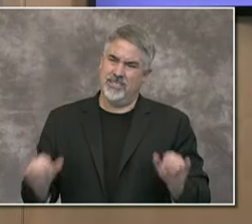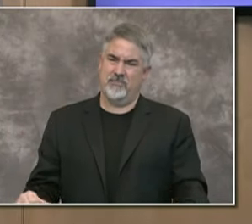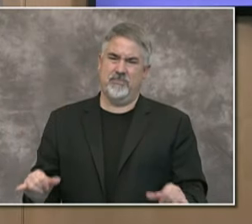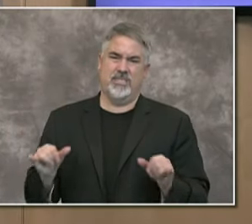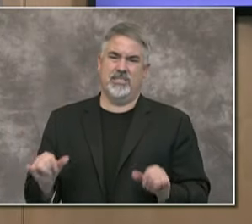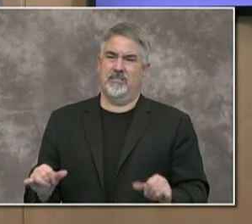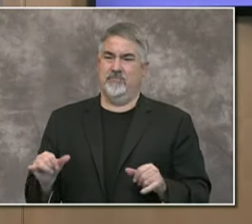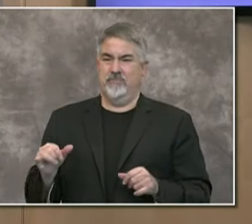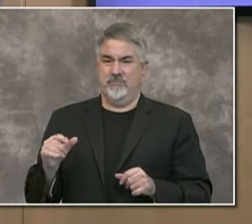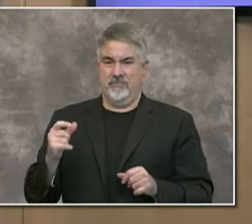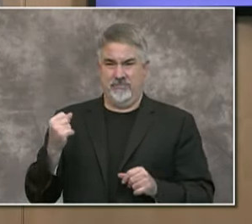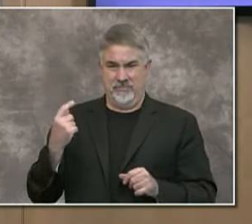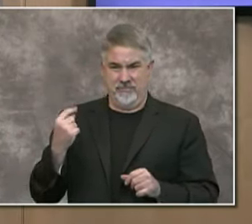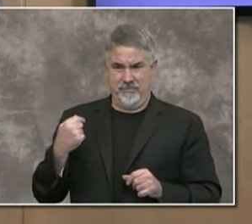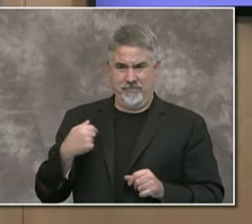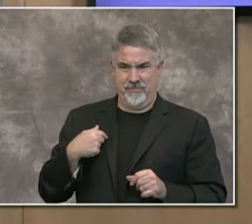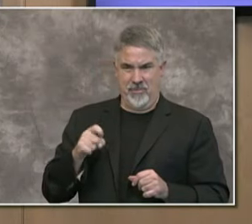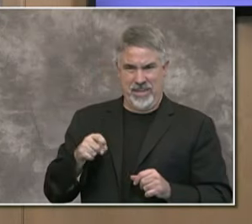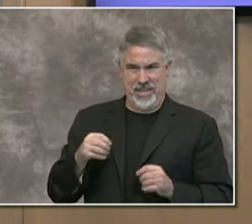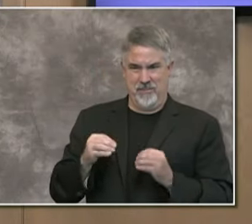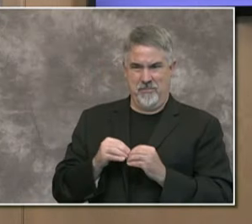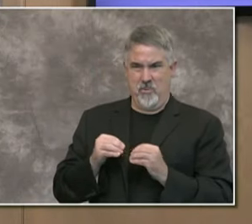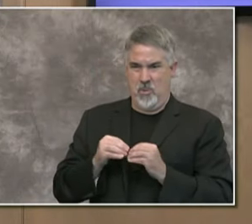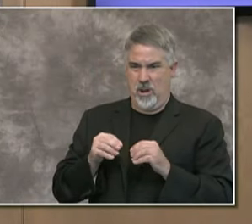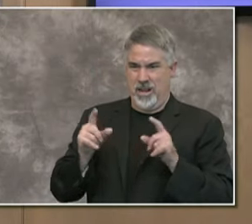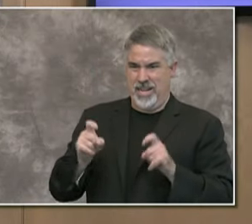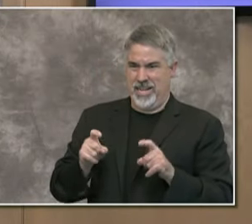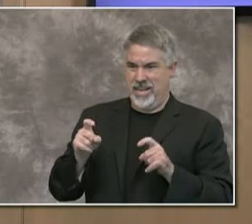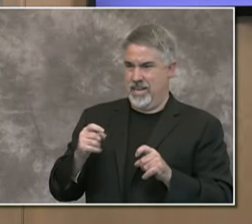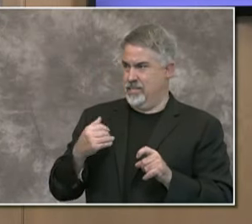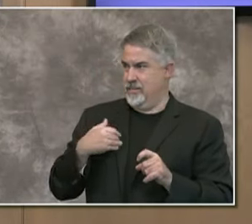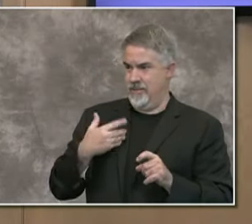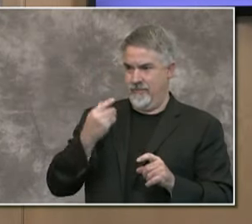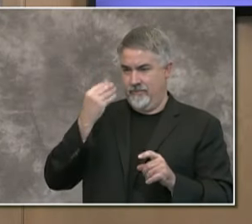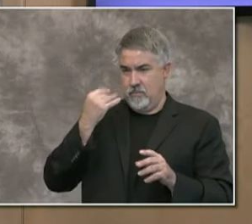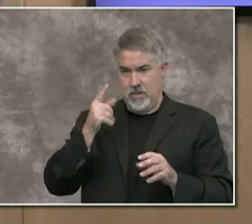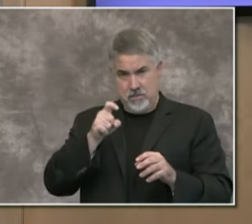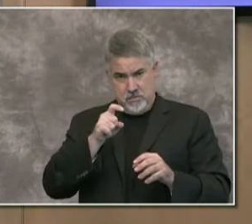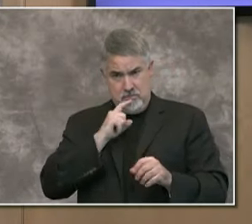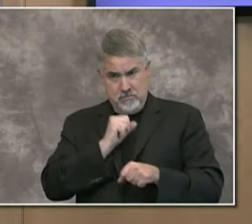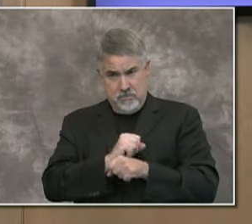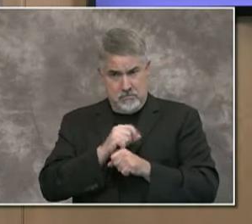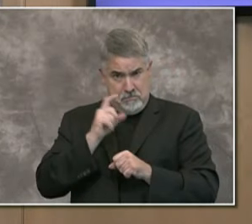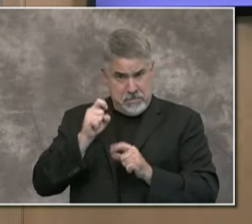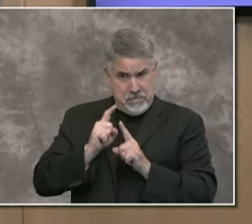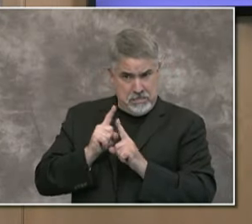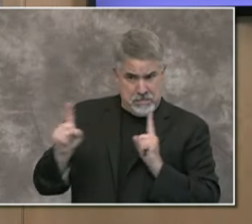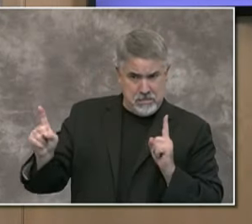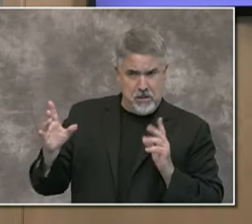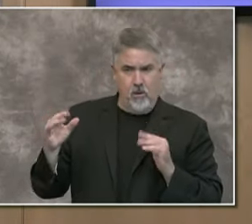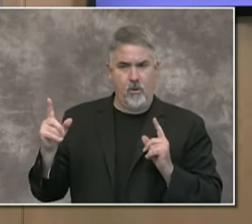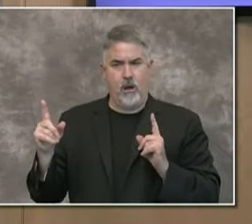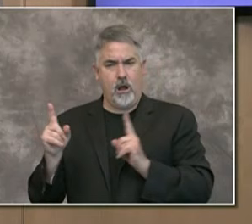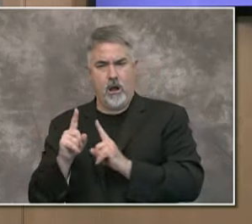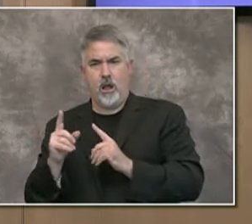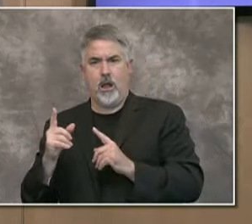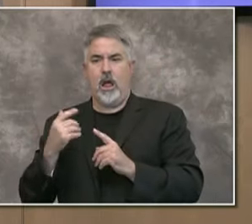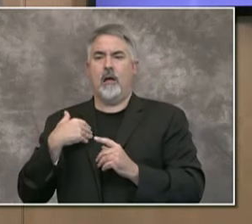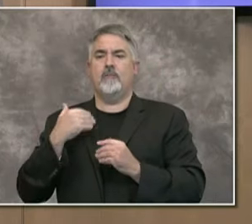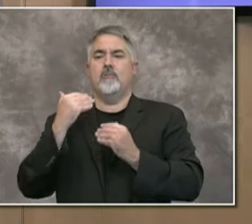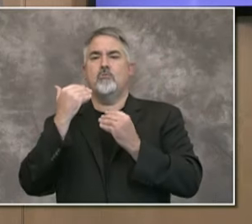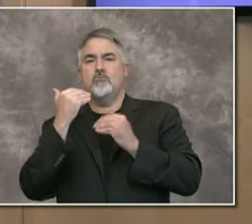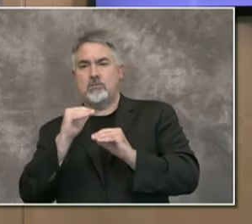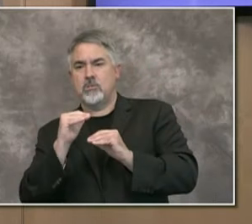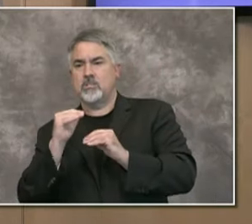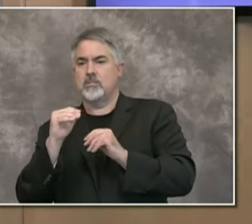would need a lot more tests than we have if we wanted to start easing restrictions, like in testing people